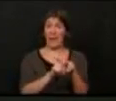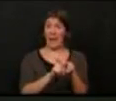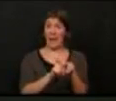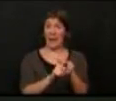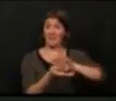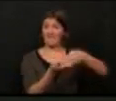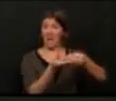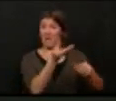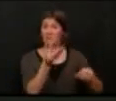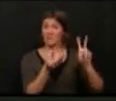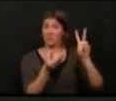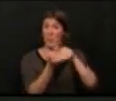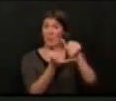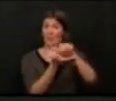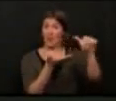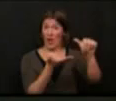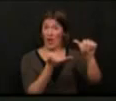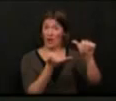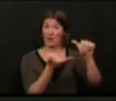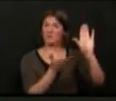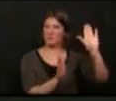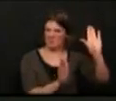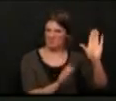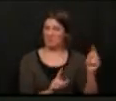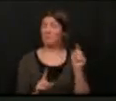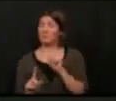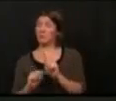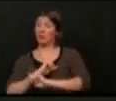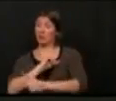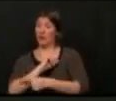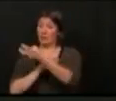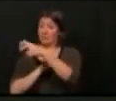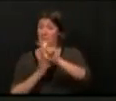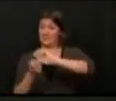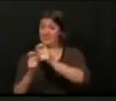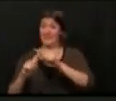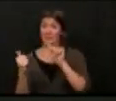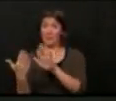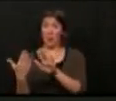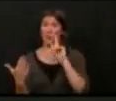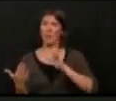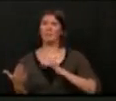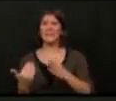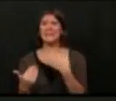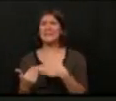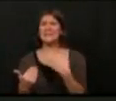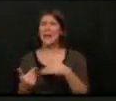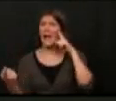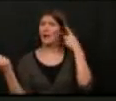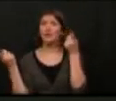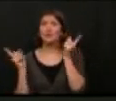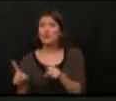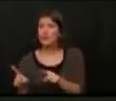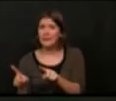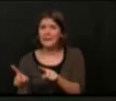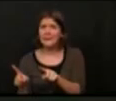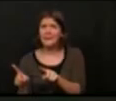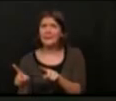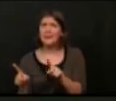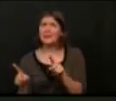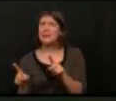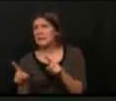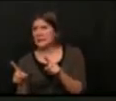is going to take care of itself. I think it's going to be an easy transition. I do agree with David that it is a little bit of a